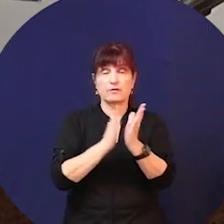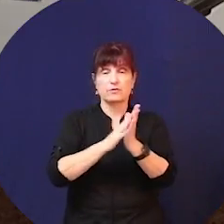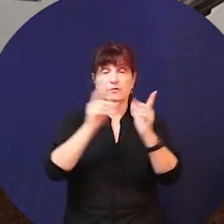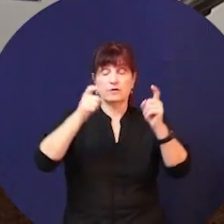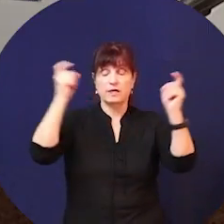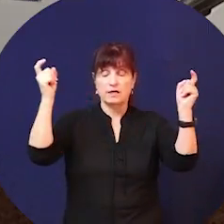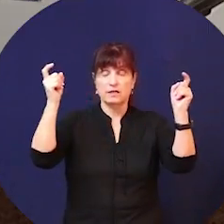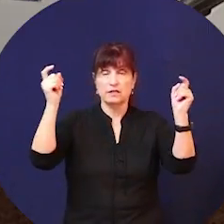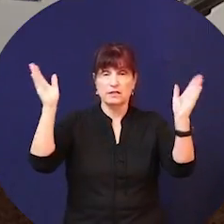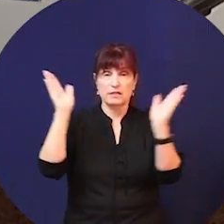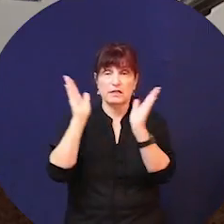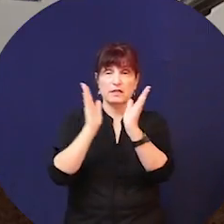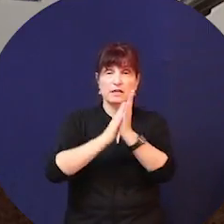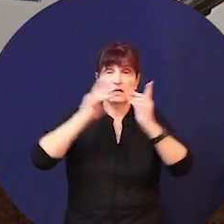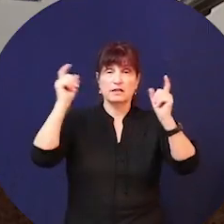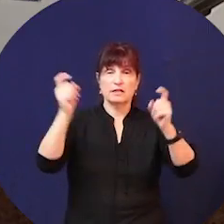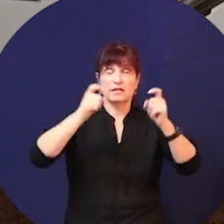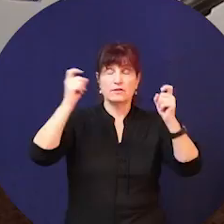Alleluia,